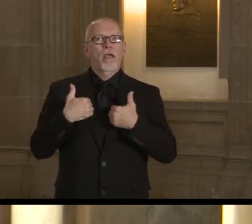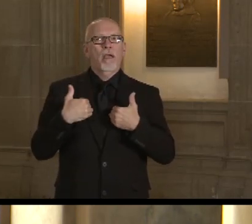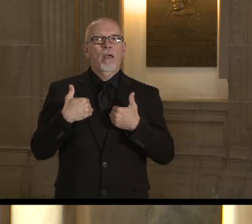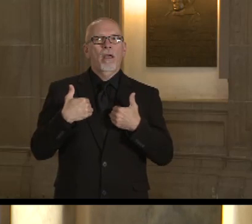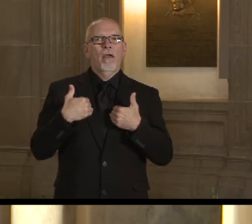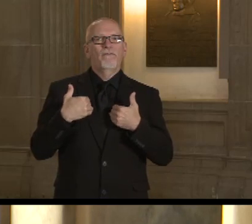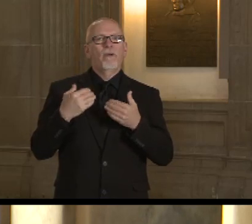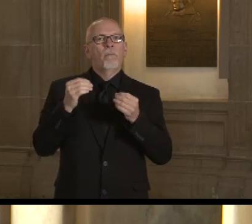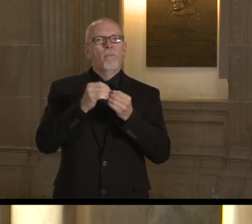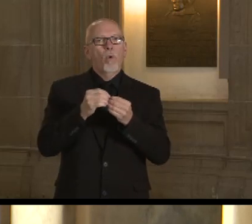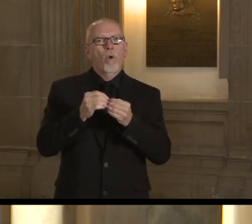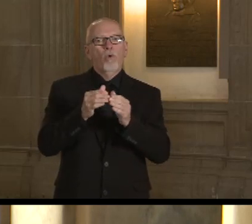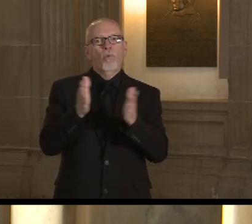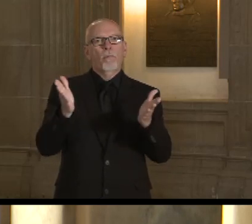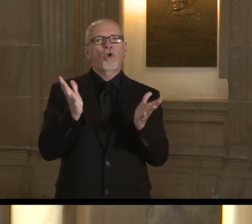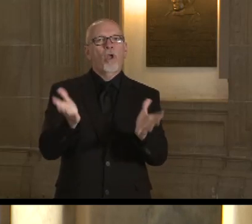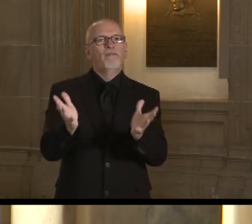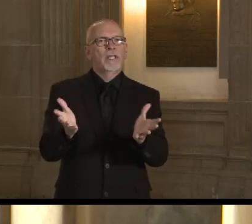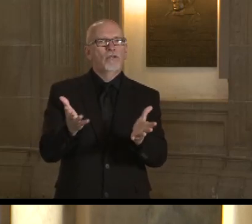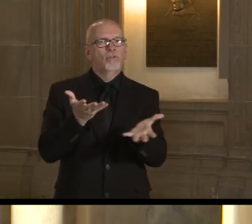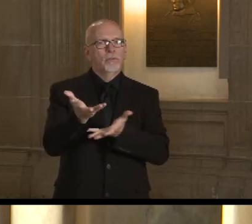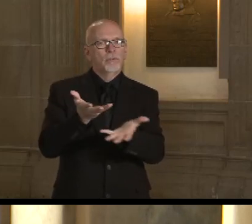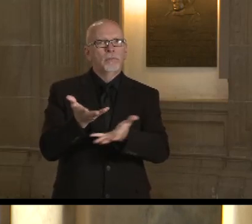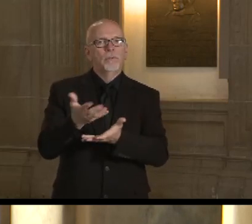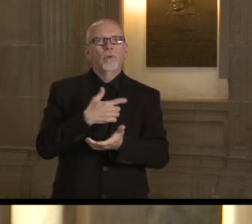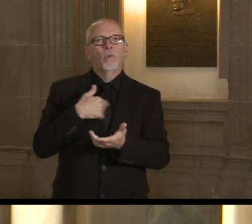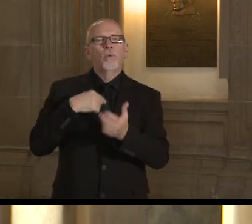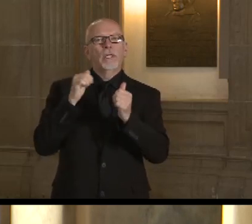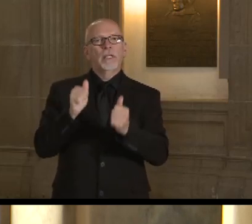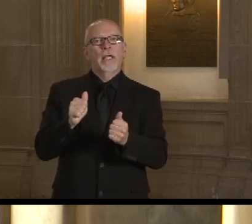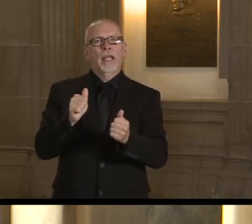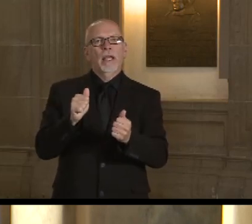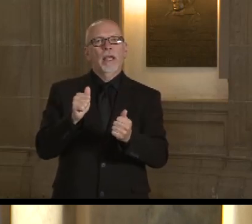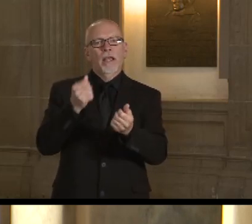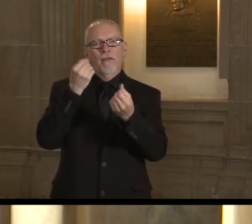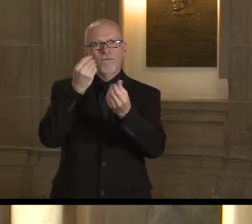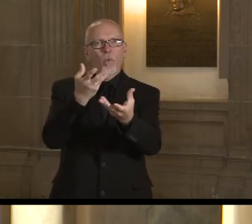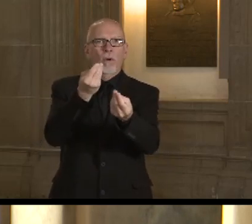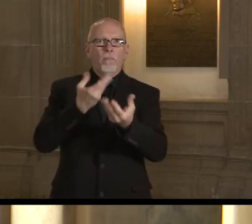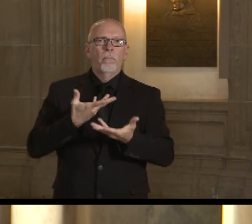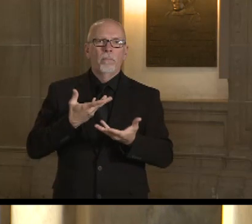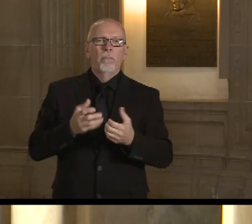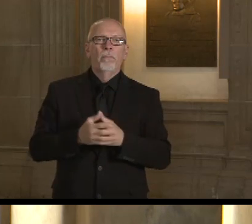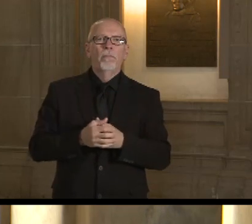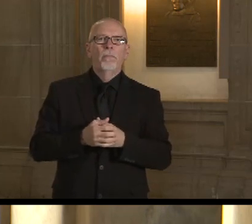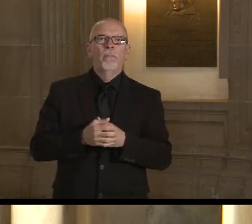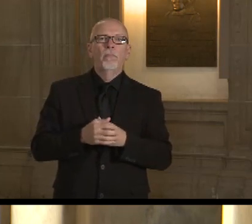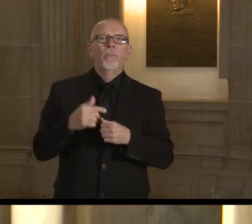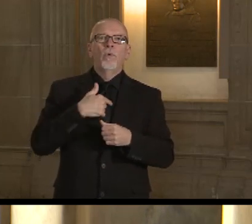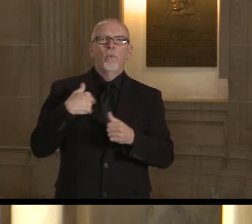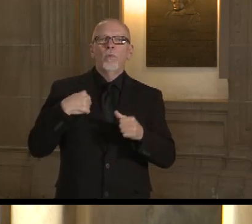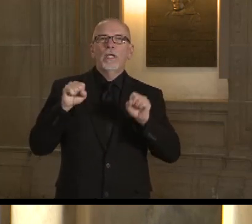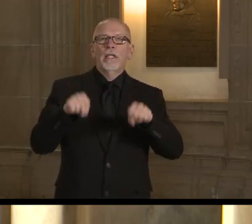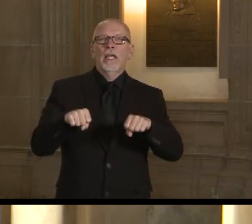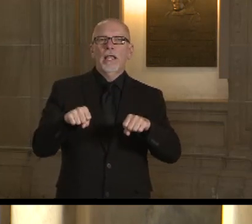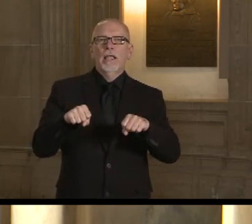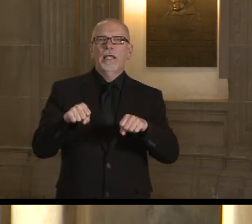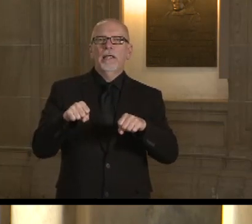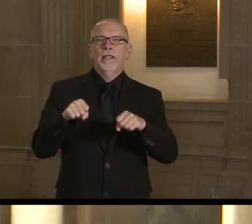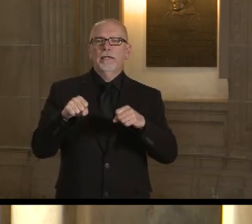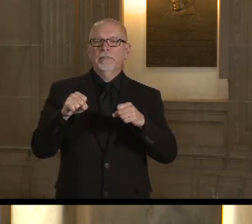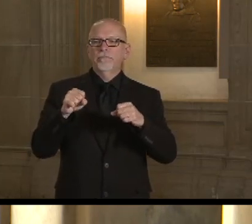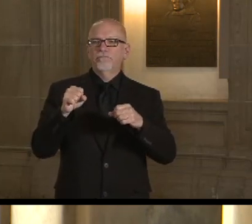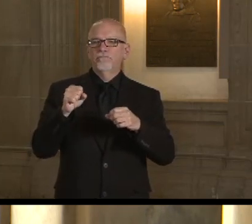this conversation, so that we can be informed, so that we can write out